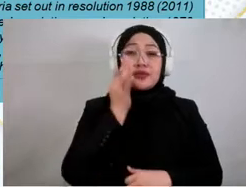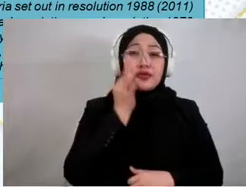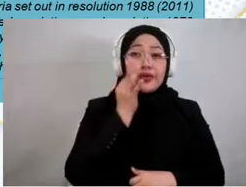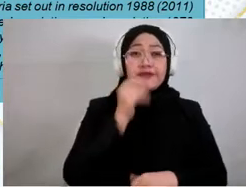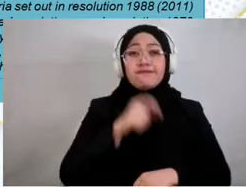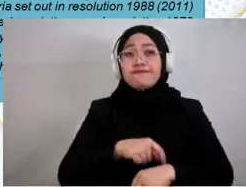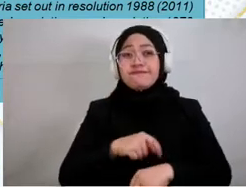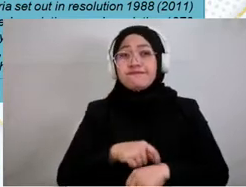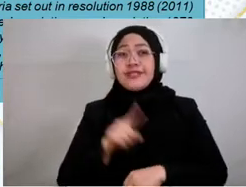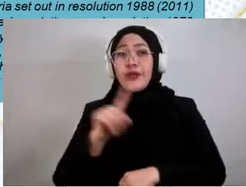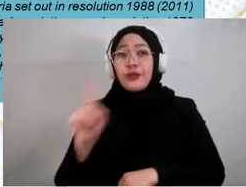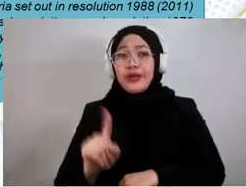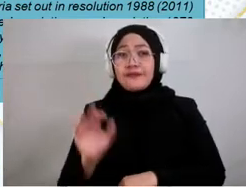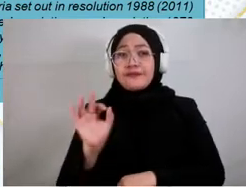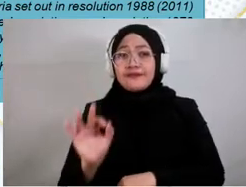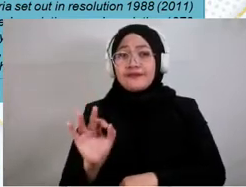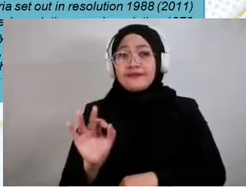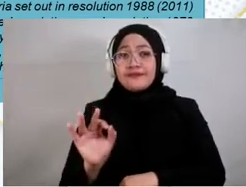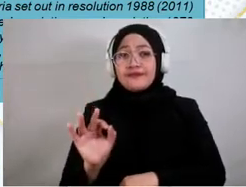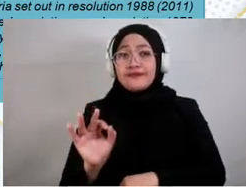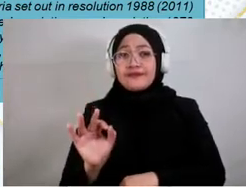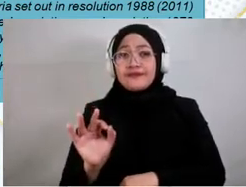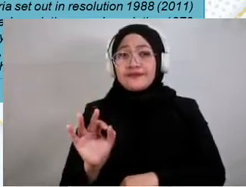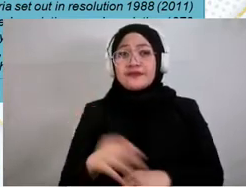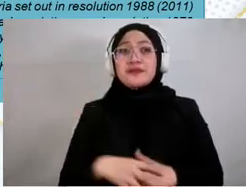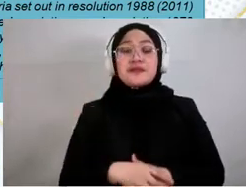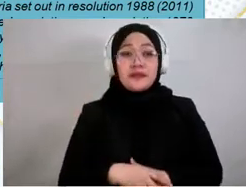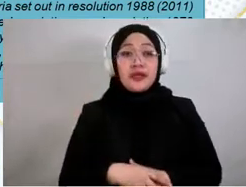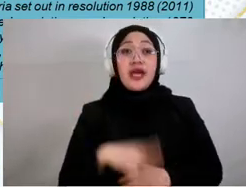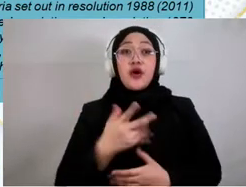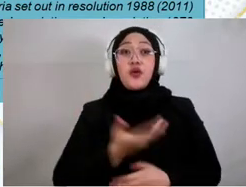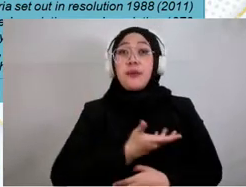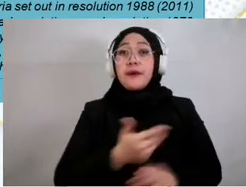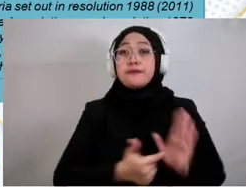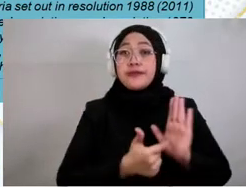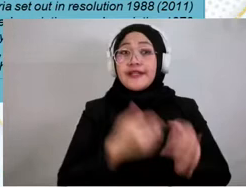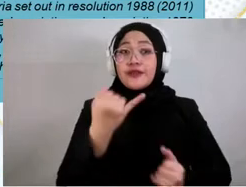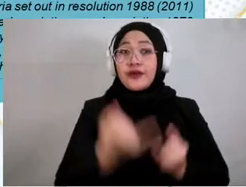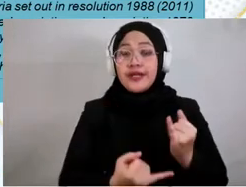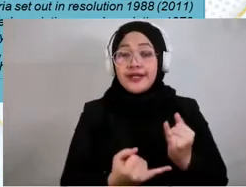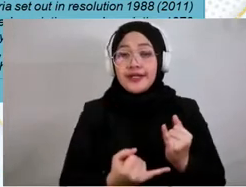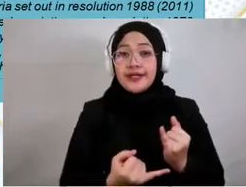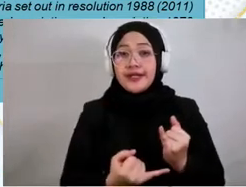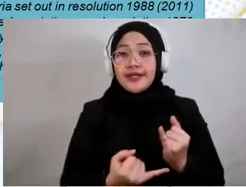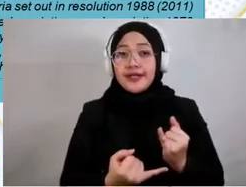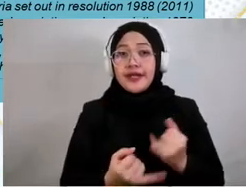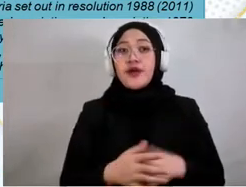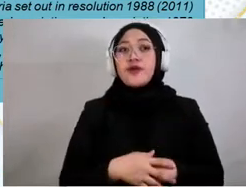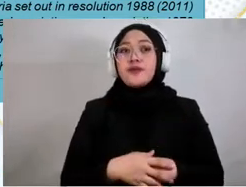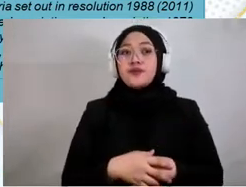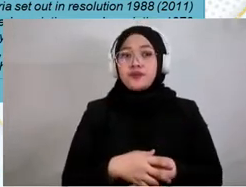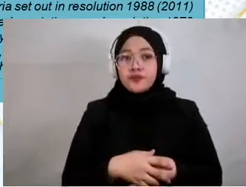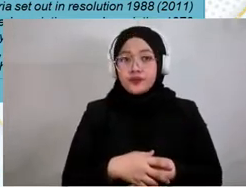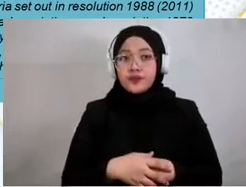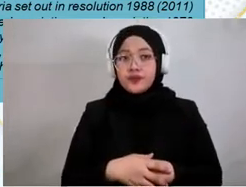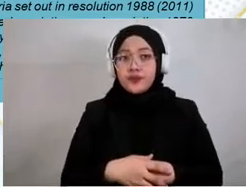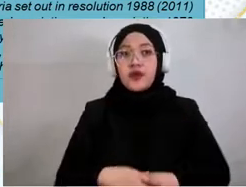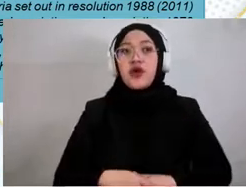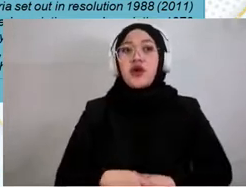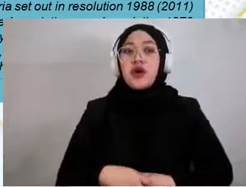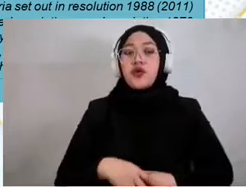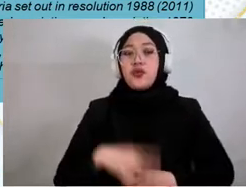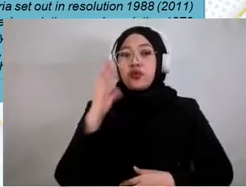one minute left. Right, thank you. I'll be very brief on this one, and I think this is where, again, looking into a lens